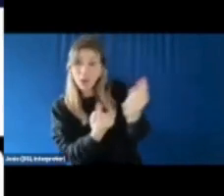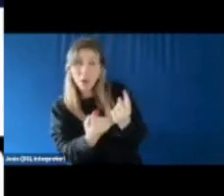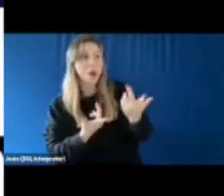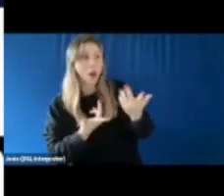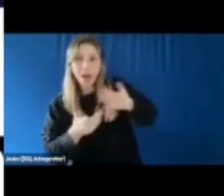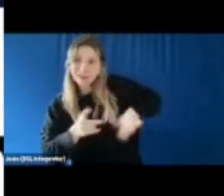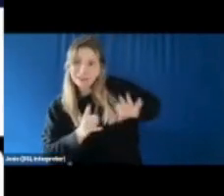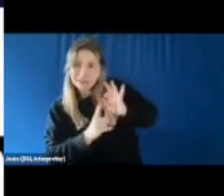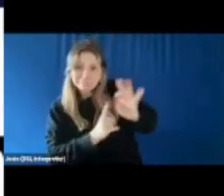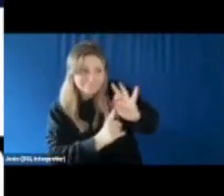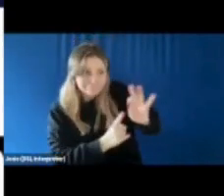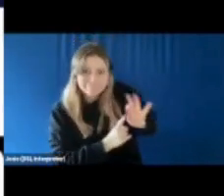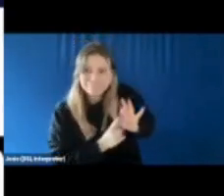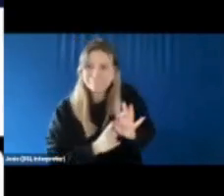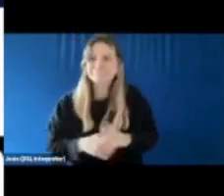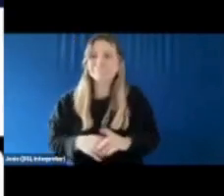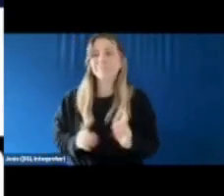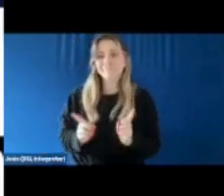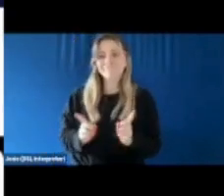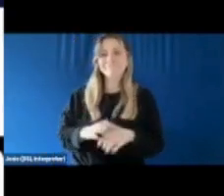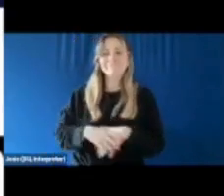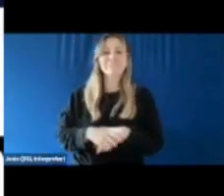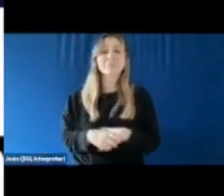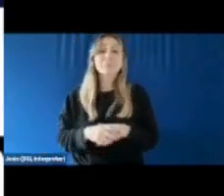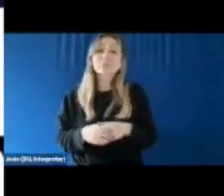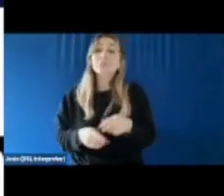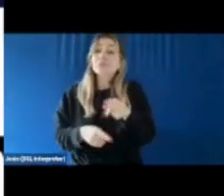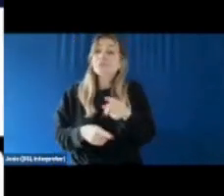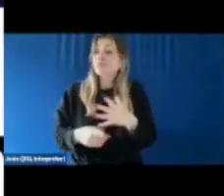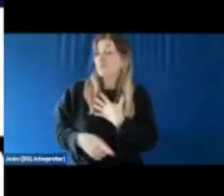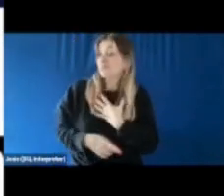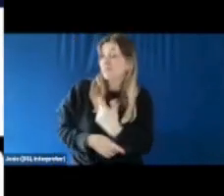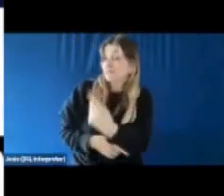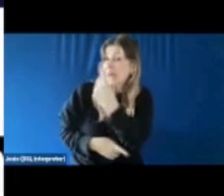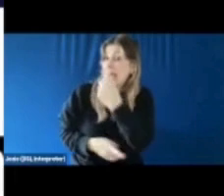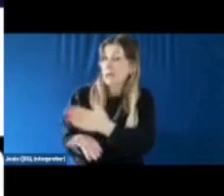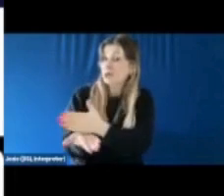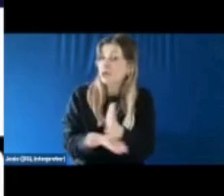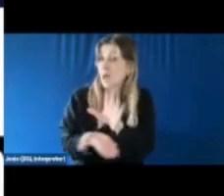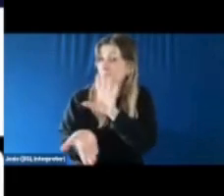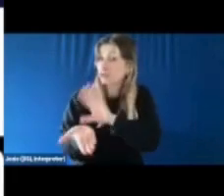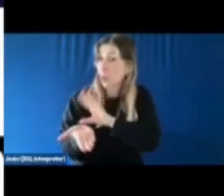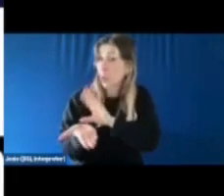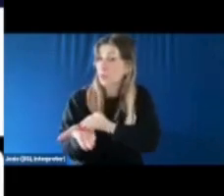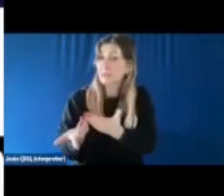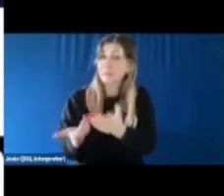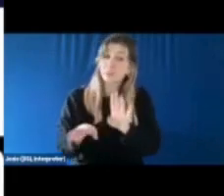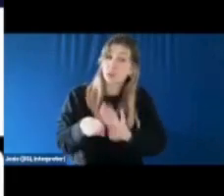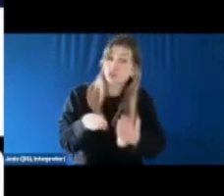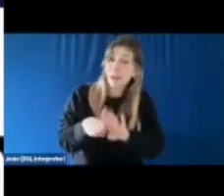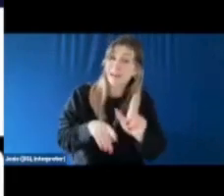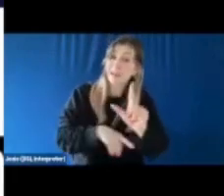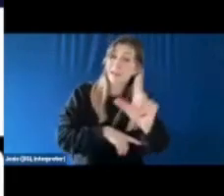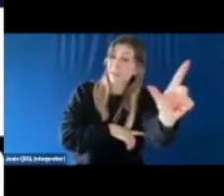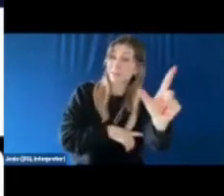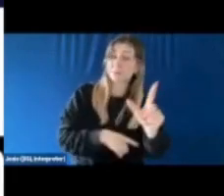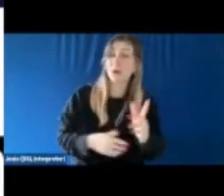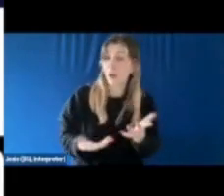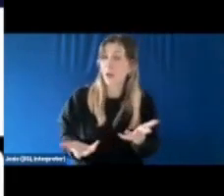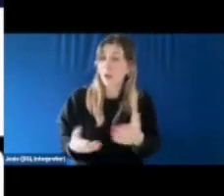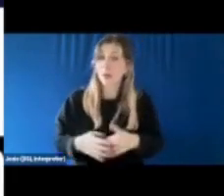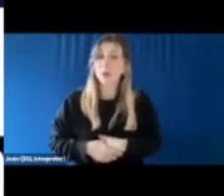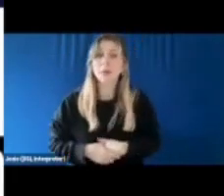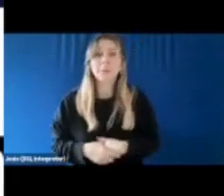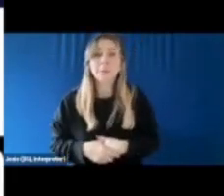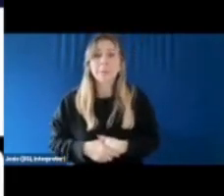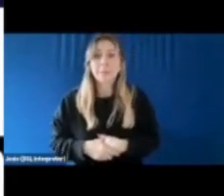out surveys, you might want to share the recording of this session with them for training purposes later. That's kind of how I've intended it. And if you